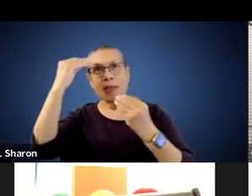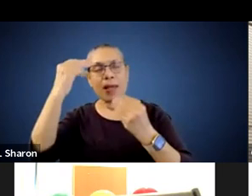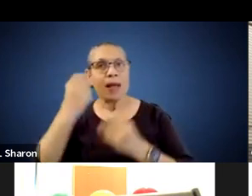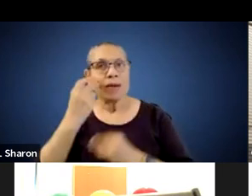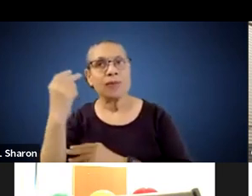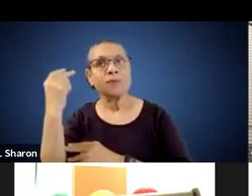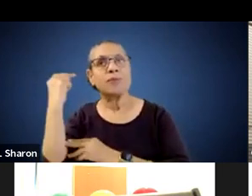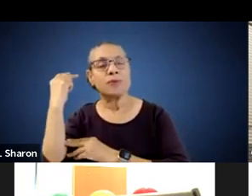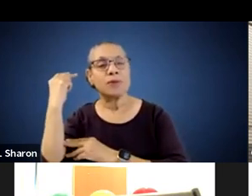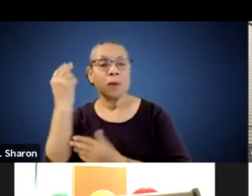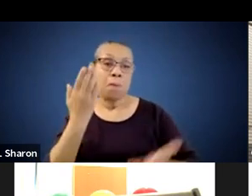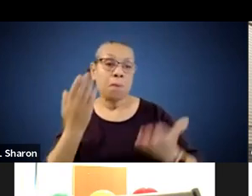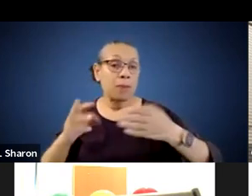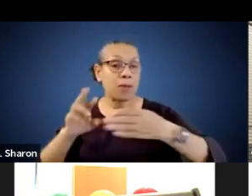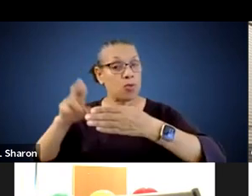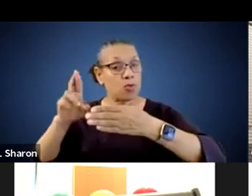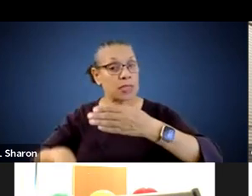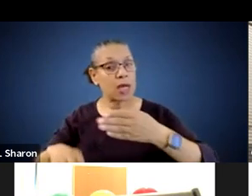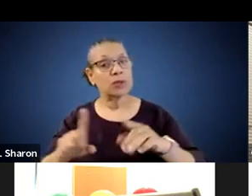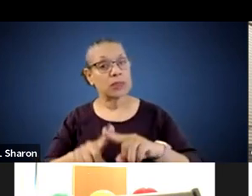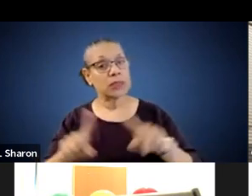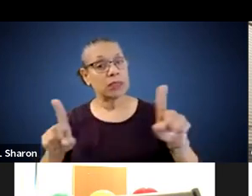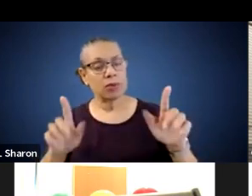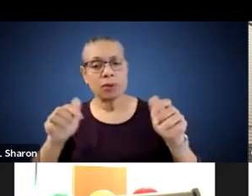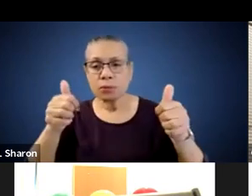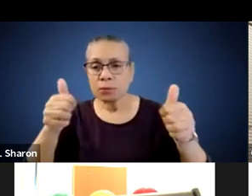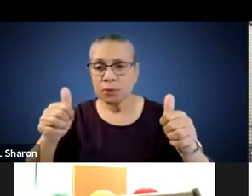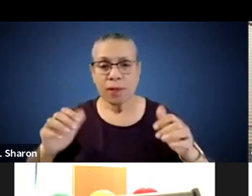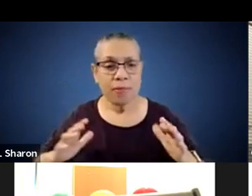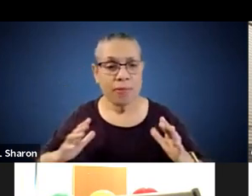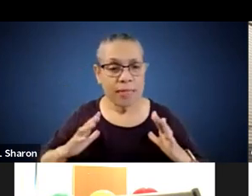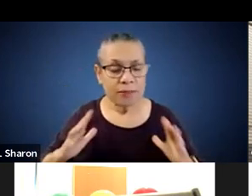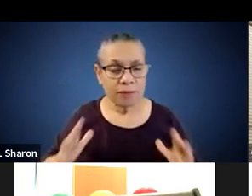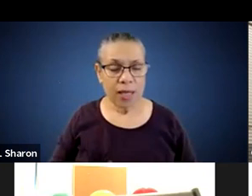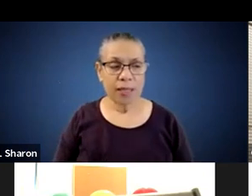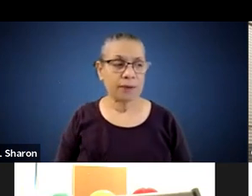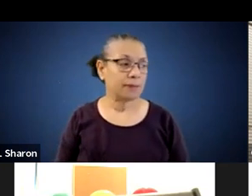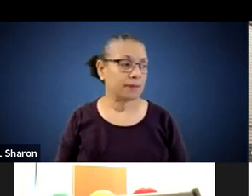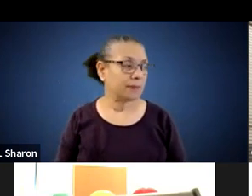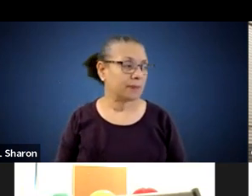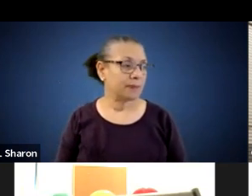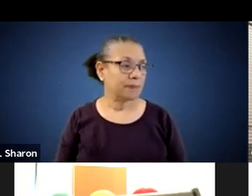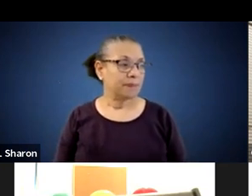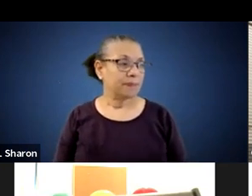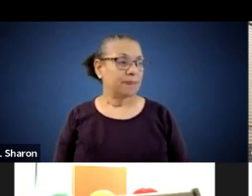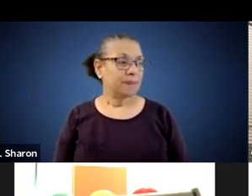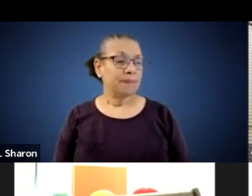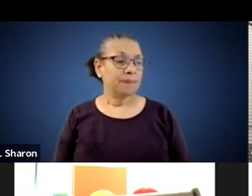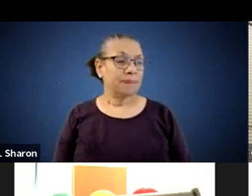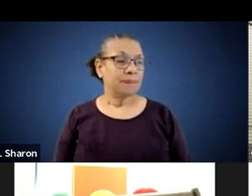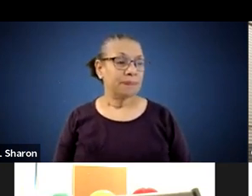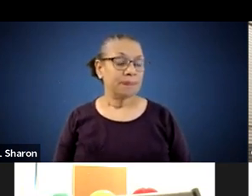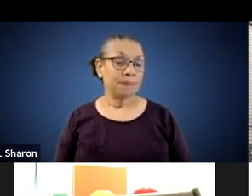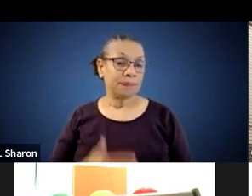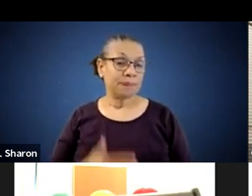um we may come to different conclusions and that's okay um but you know um